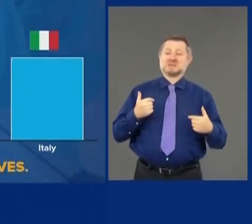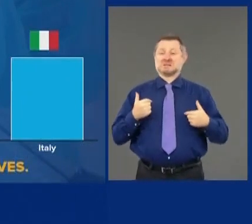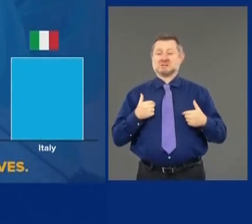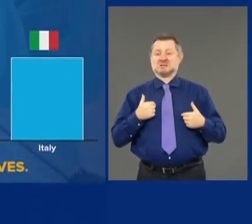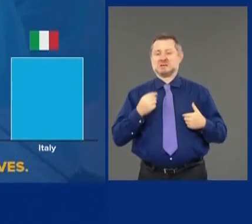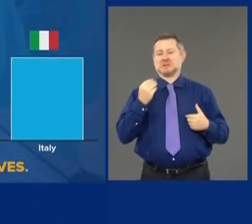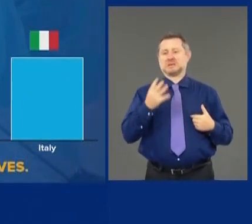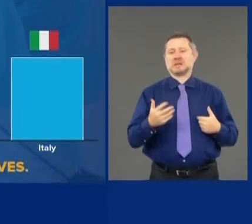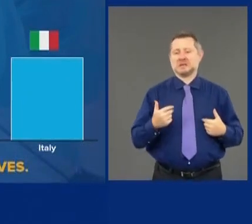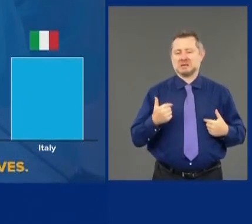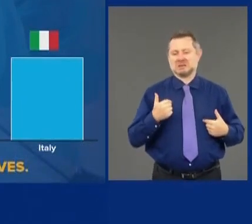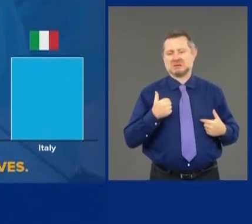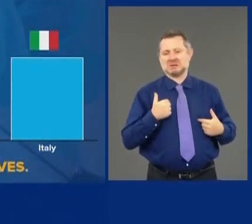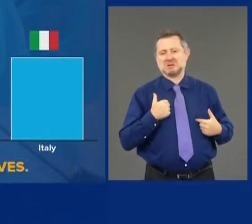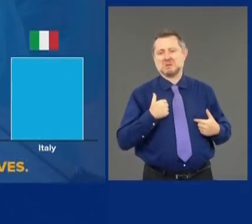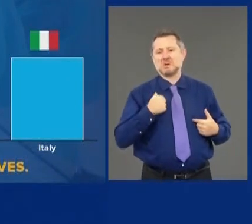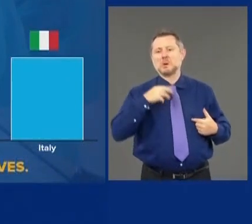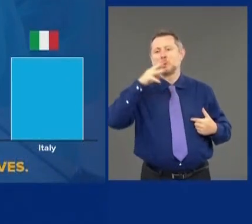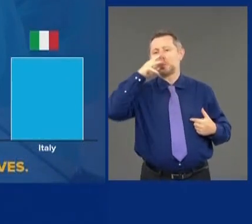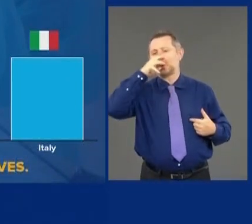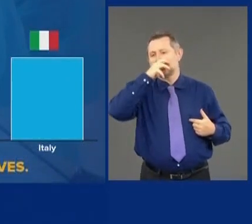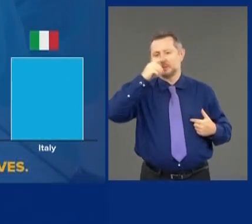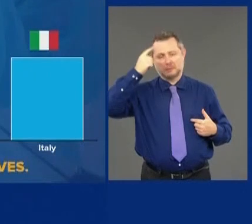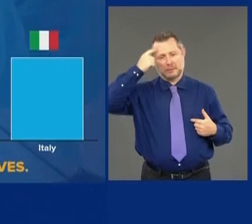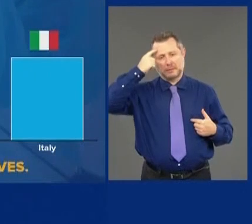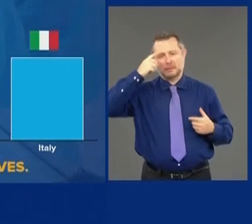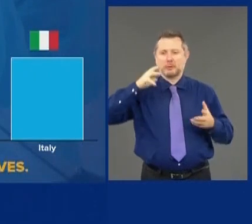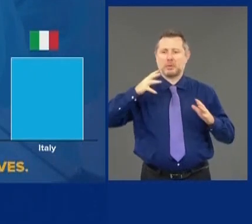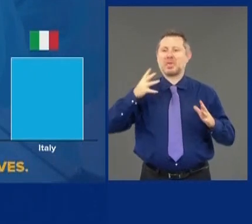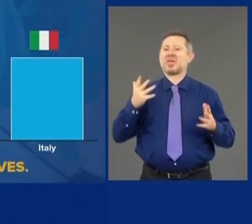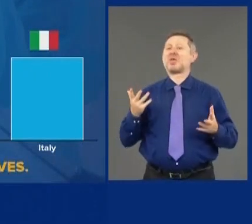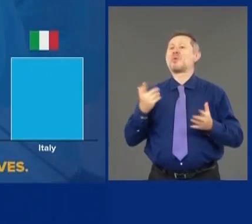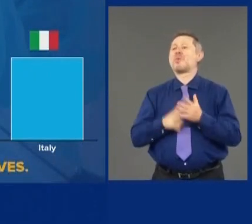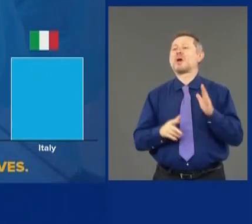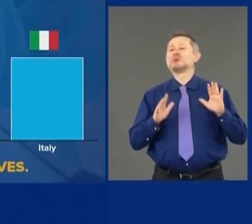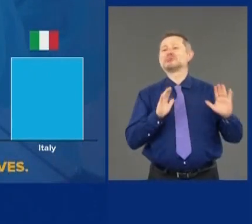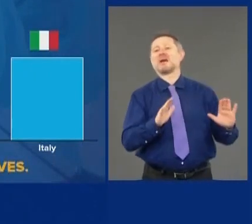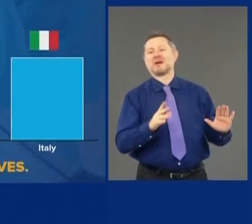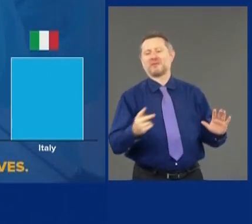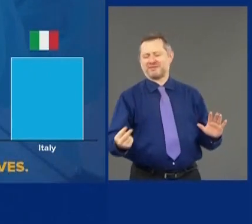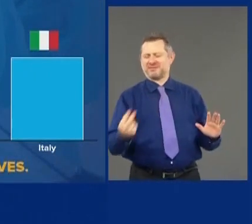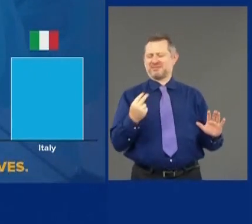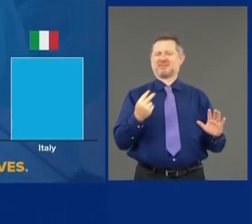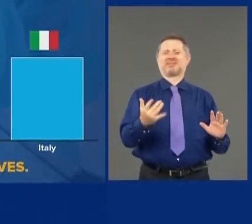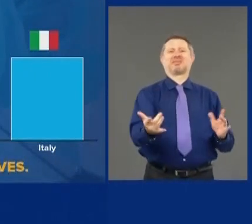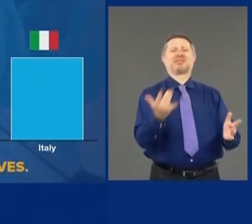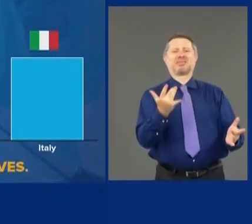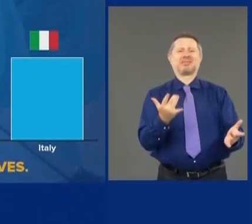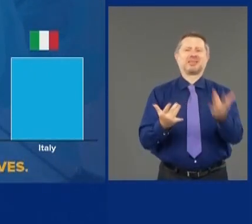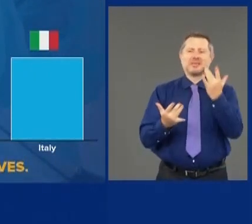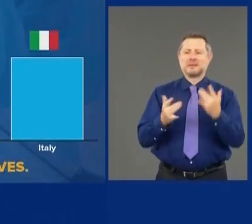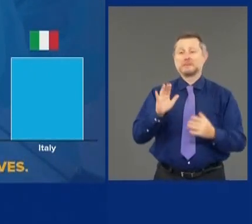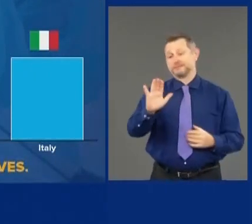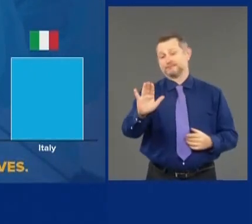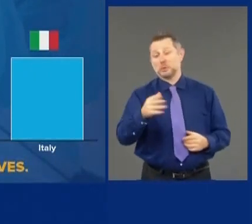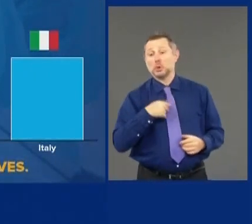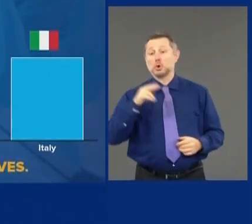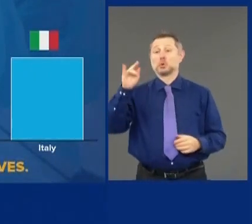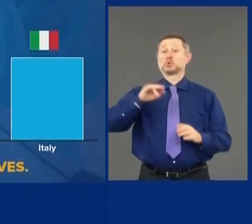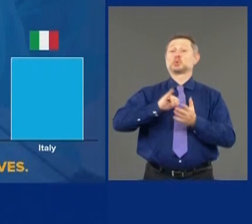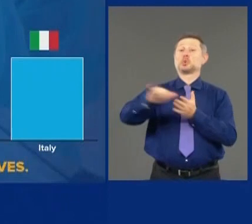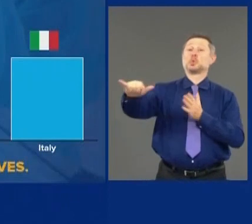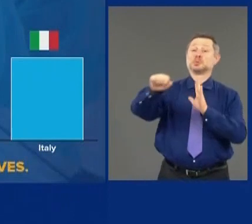sense of what's extraordinary. New York State is doing more tests per